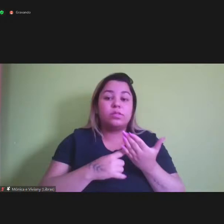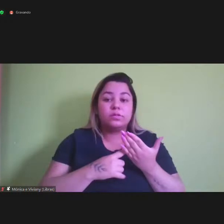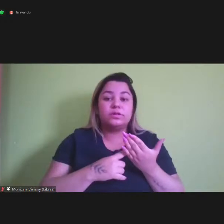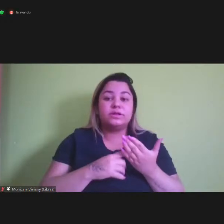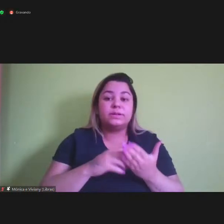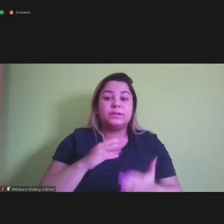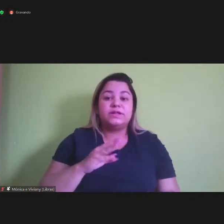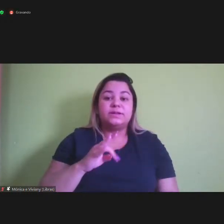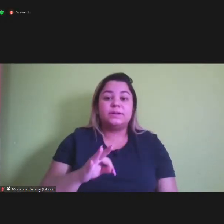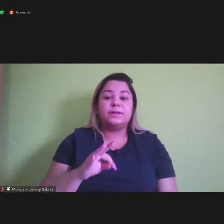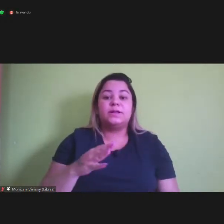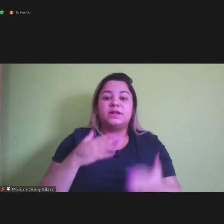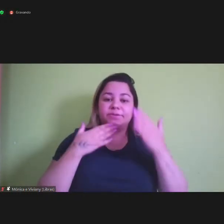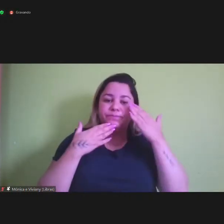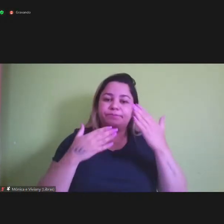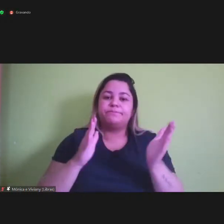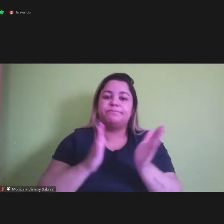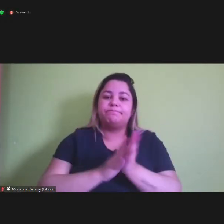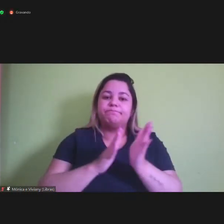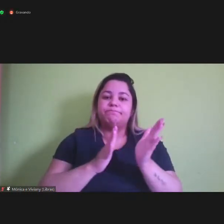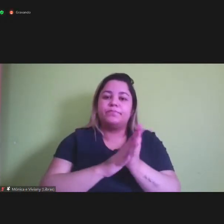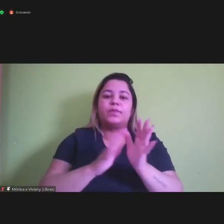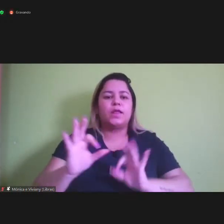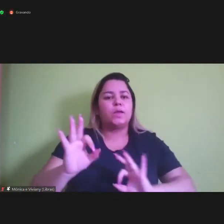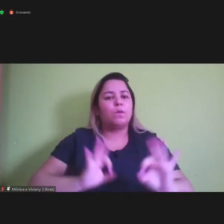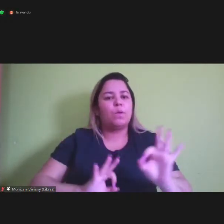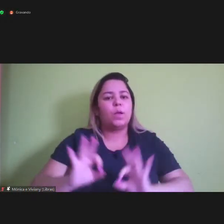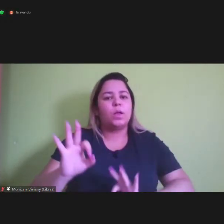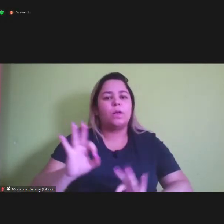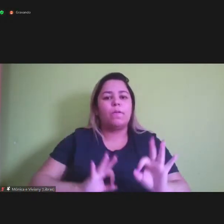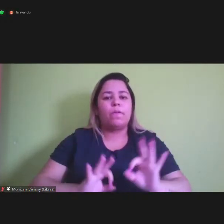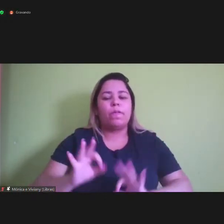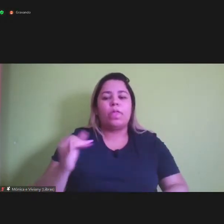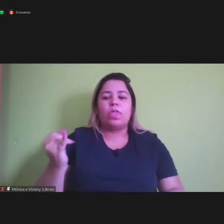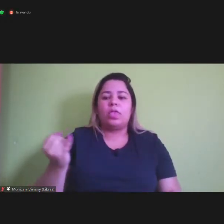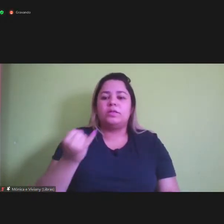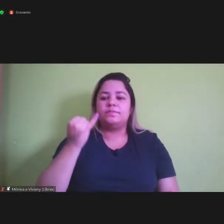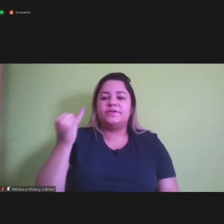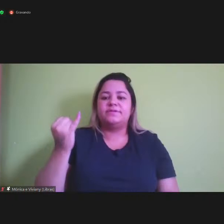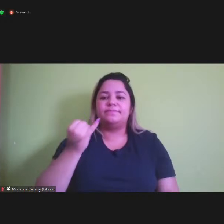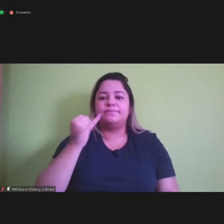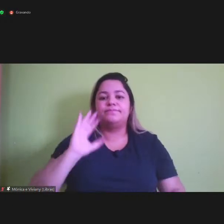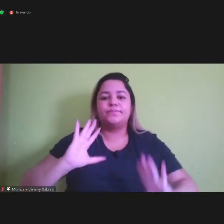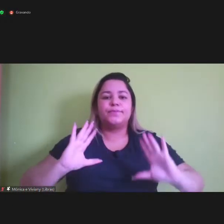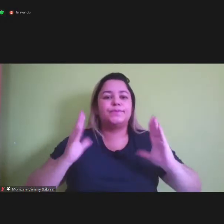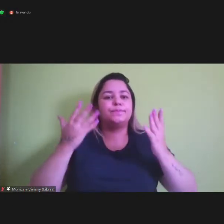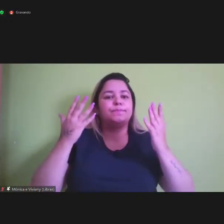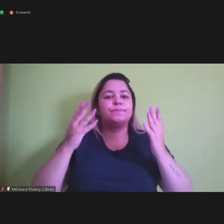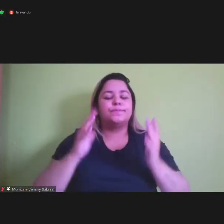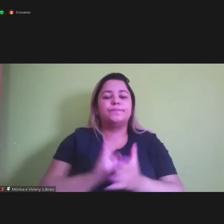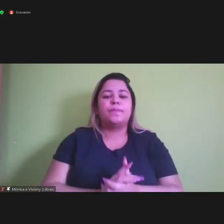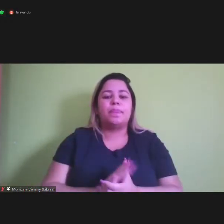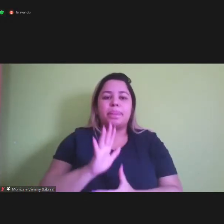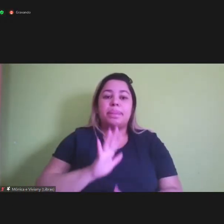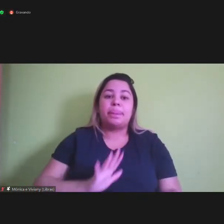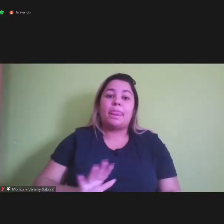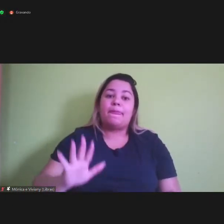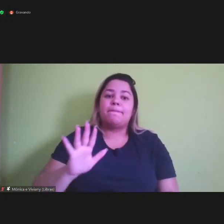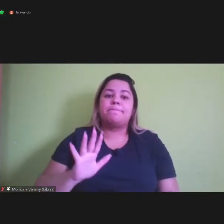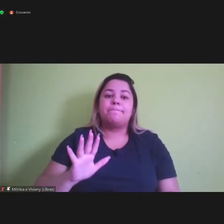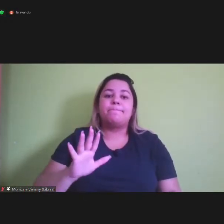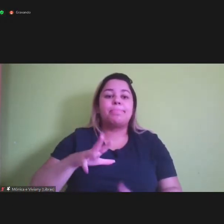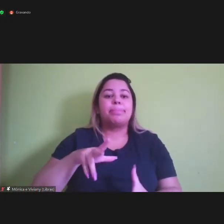Thank you for the invitation. CFN thanks, and we celebrate the organization of this important event, this international